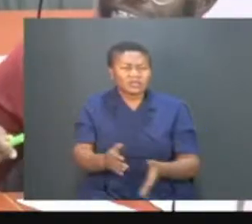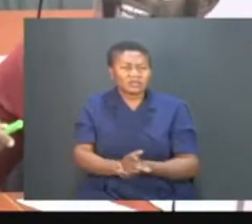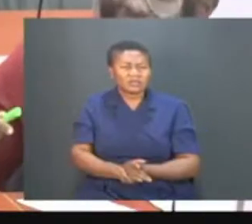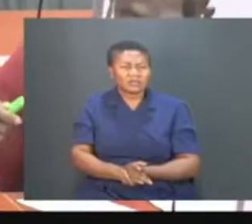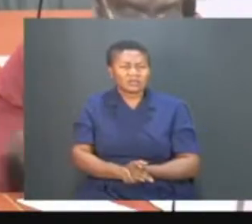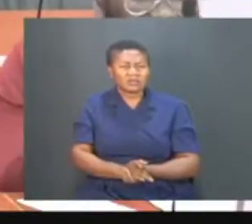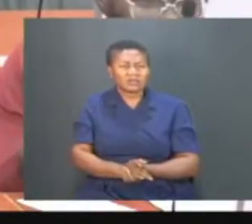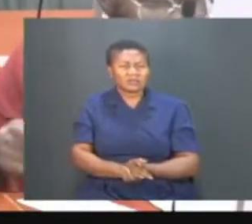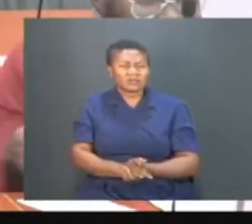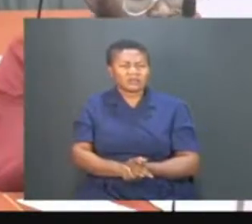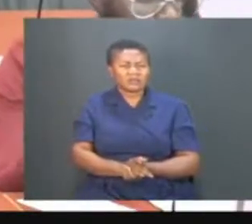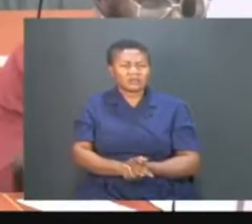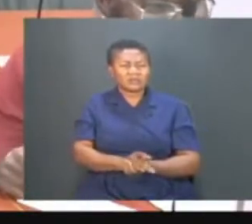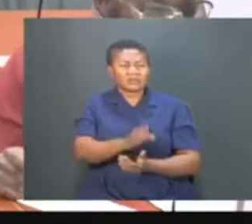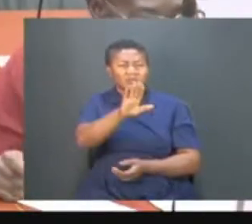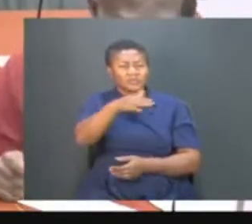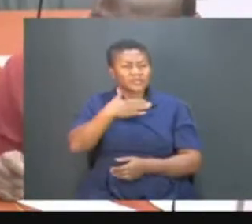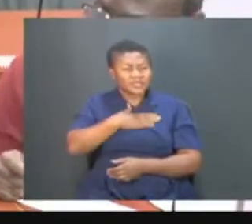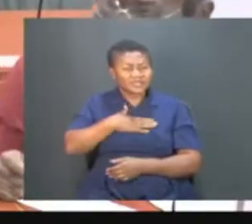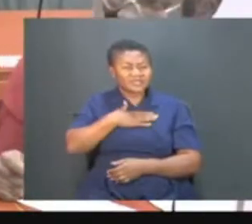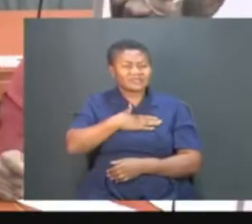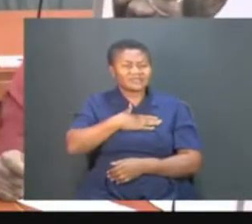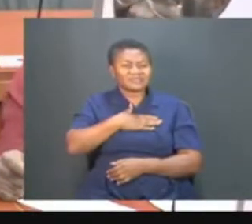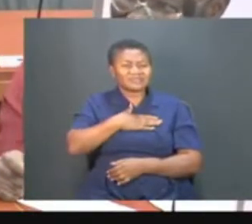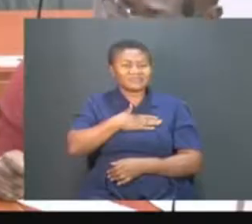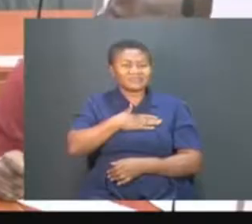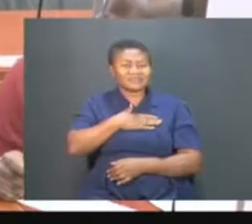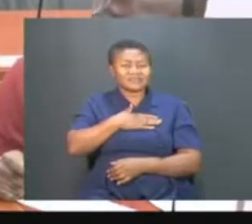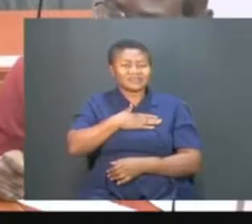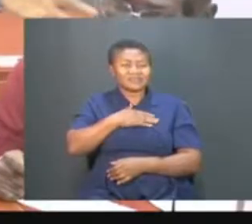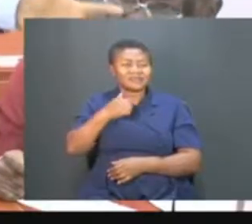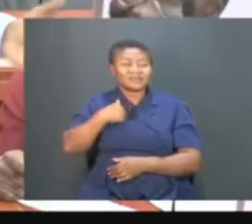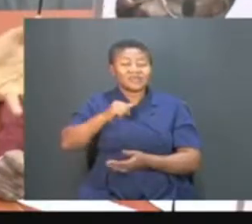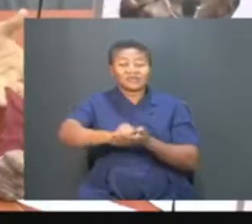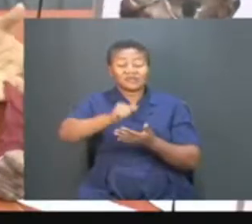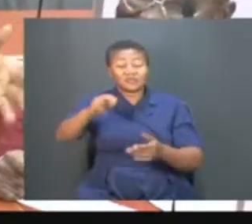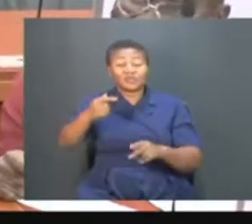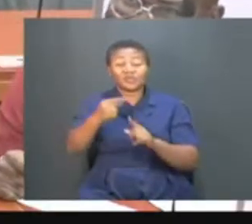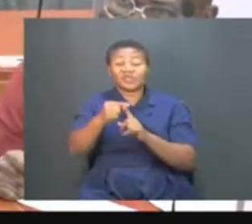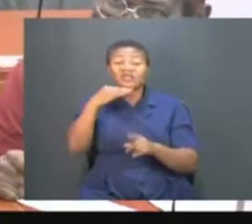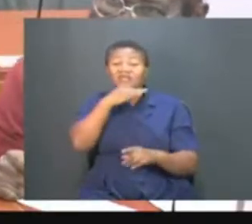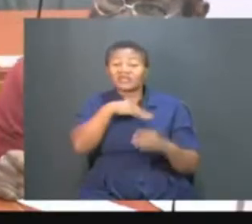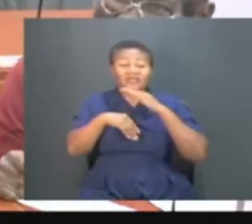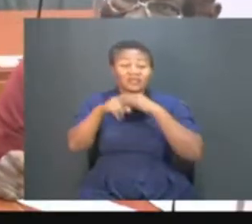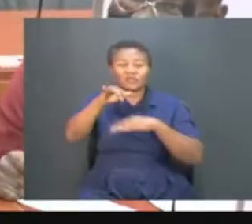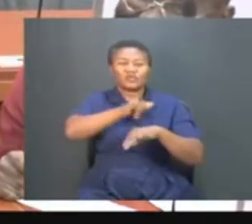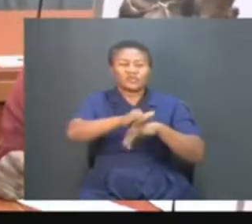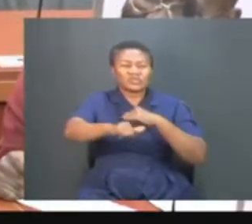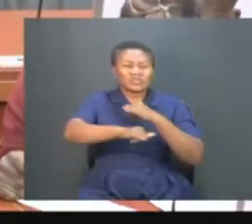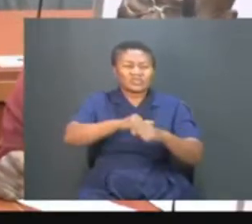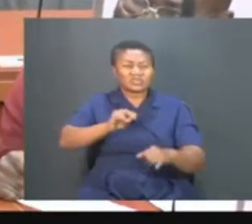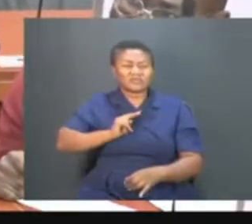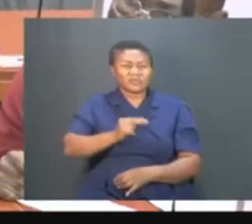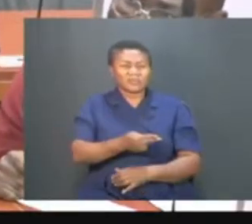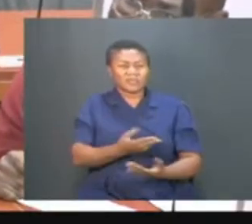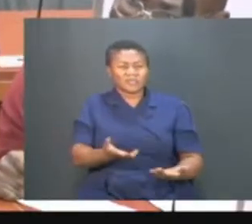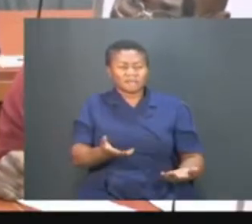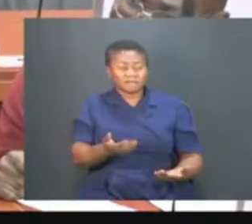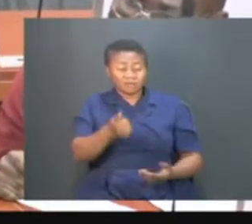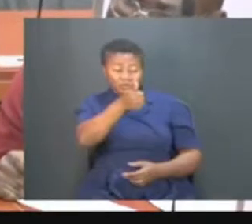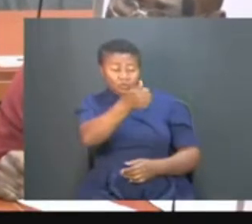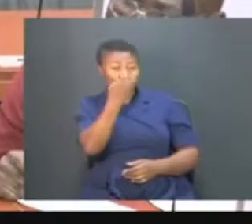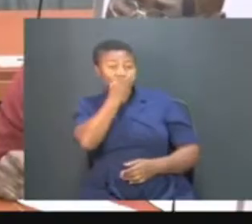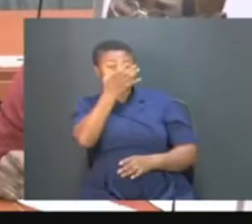sorry, you are misleading. Mr. Speaker, look at this chamber. Respectfully look at yourself, look at me.